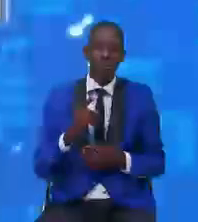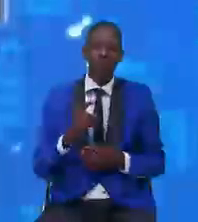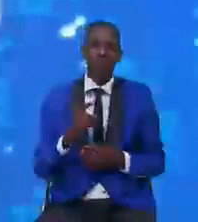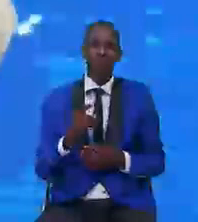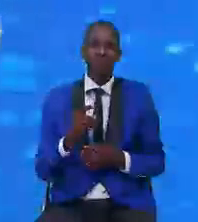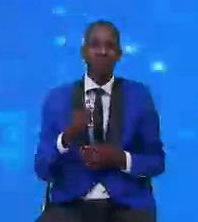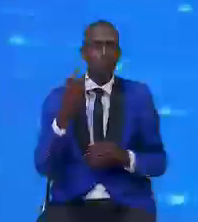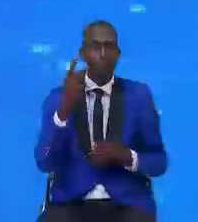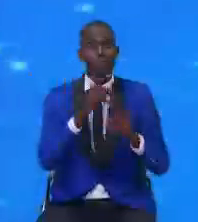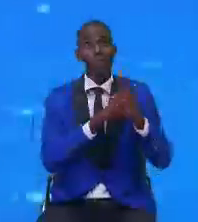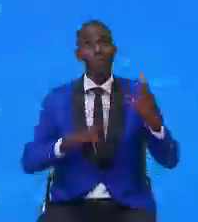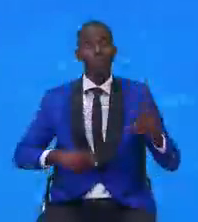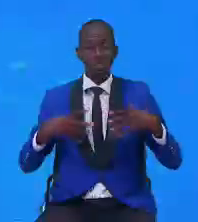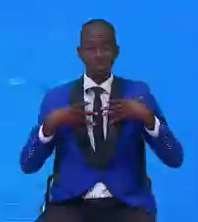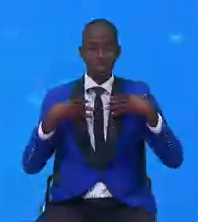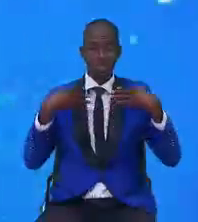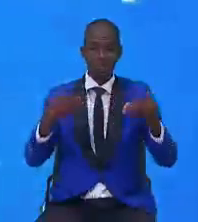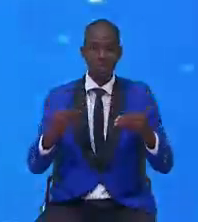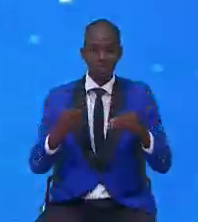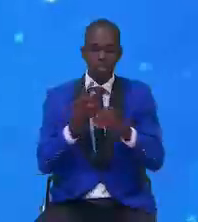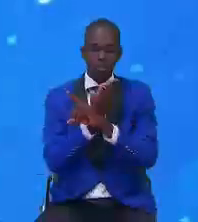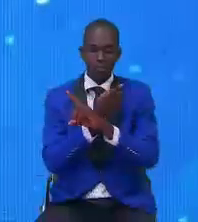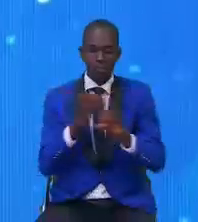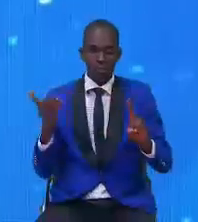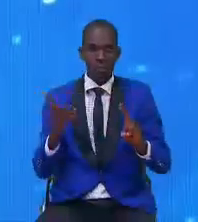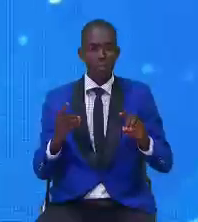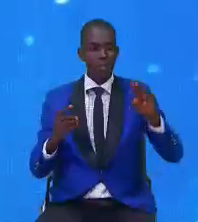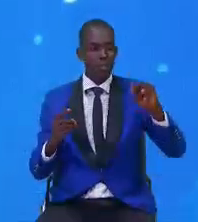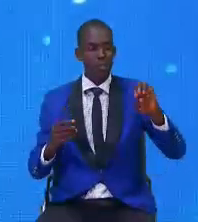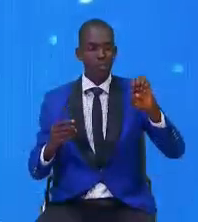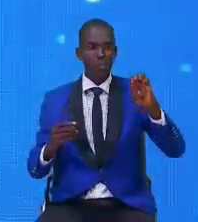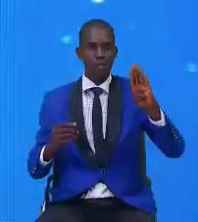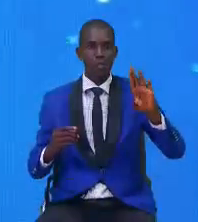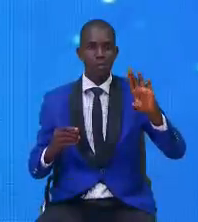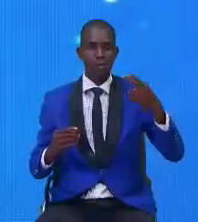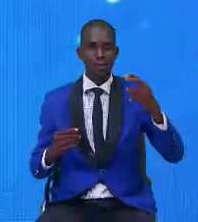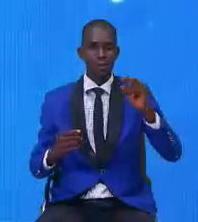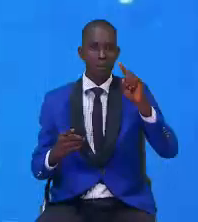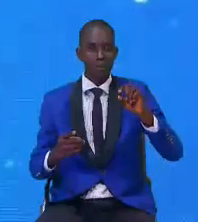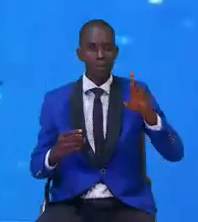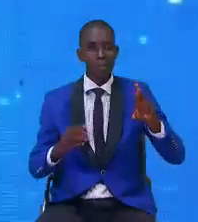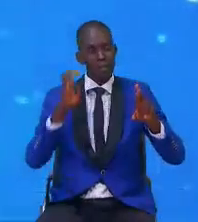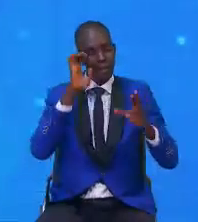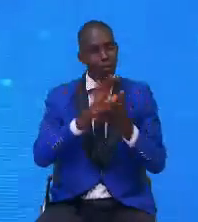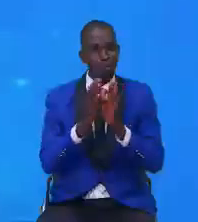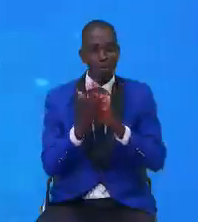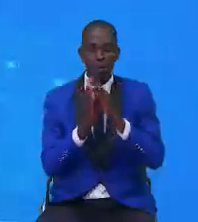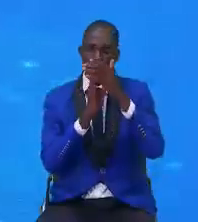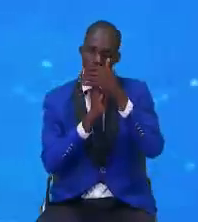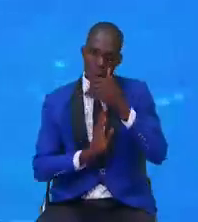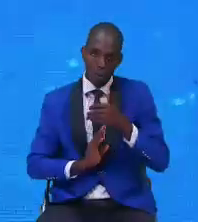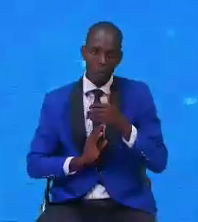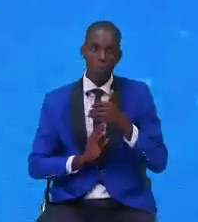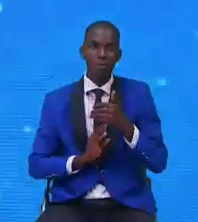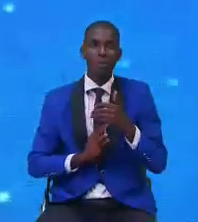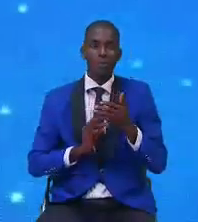The Lord healed and delivered Nebuchadnezzar. He became humble. He